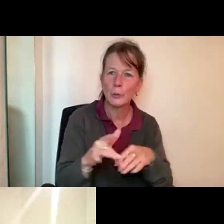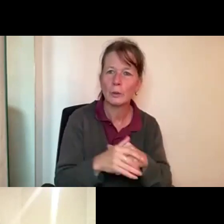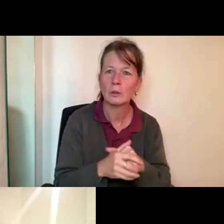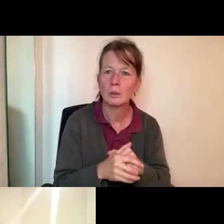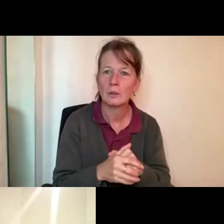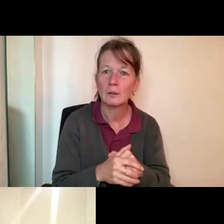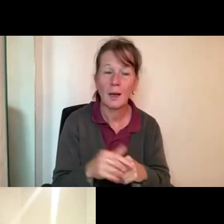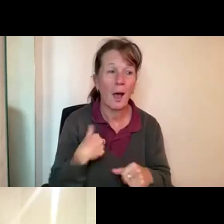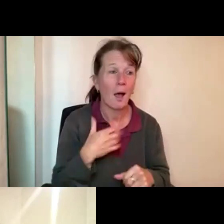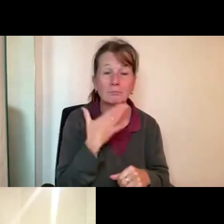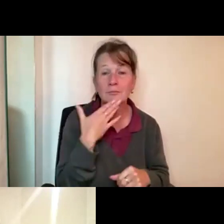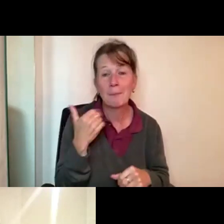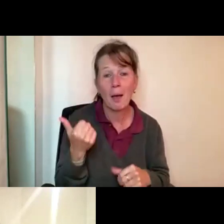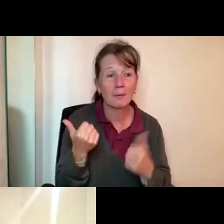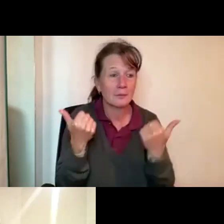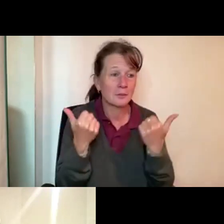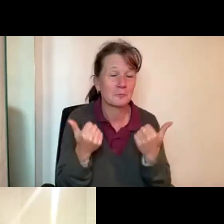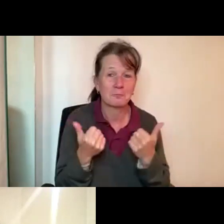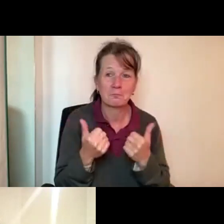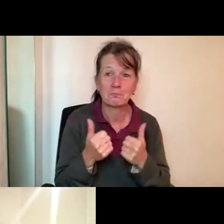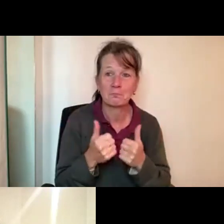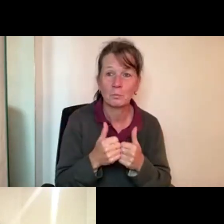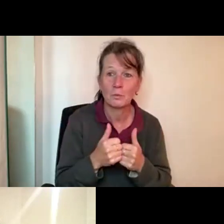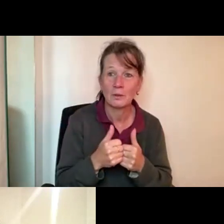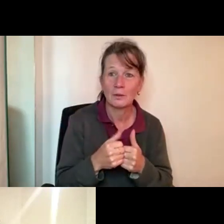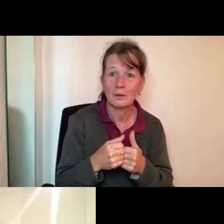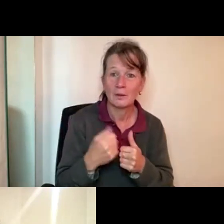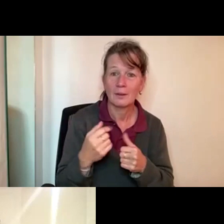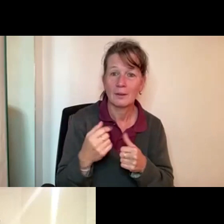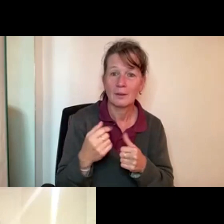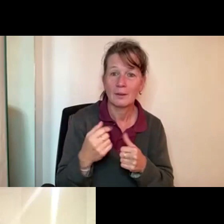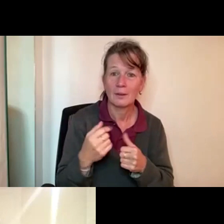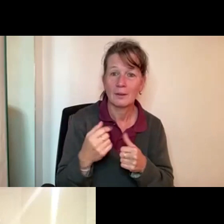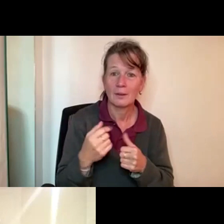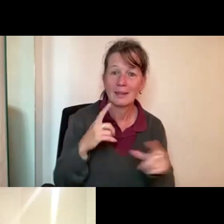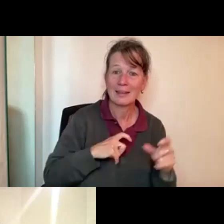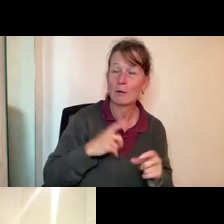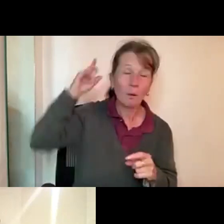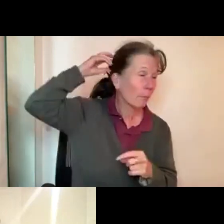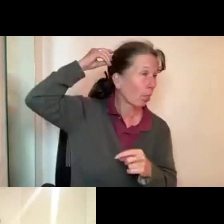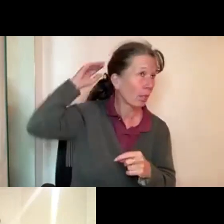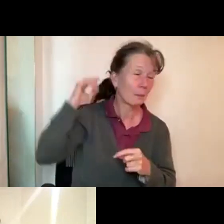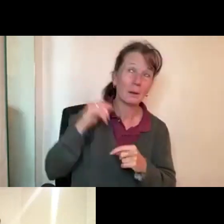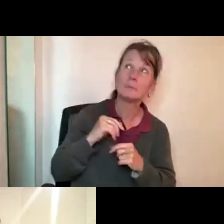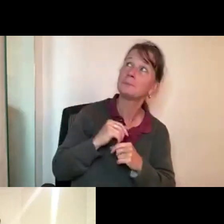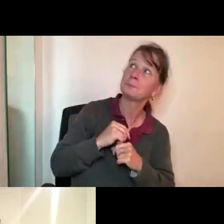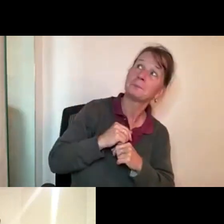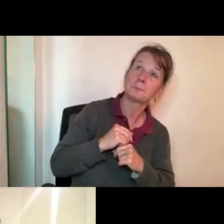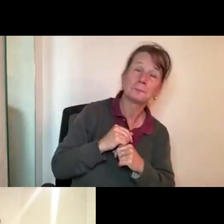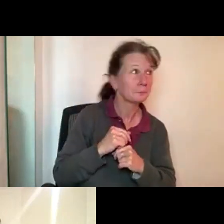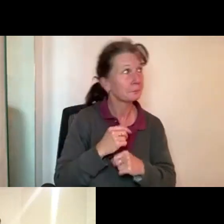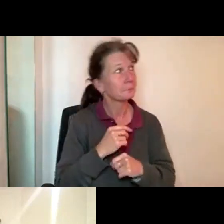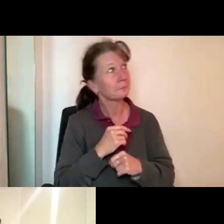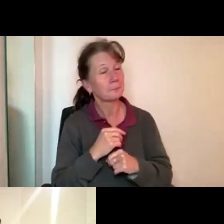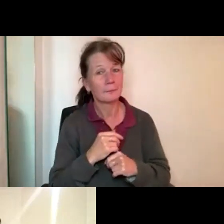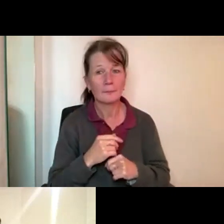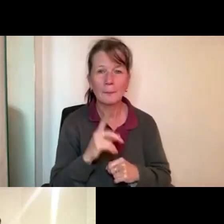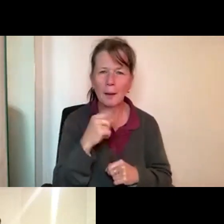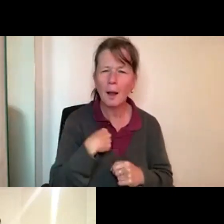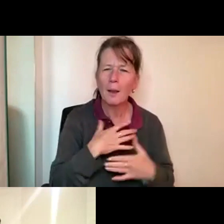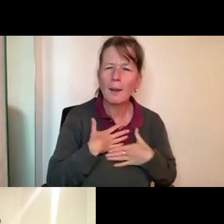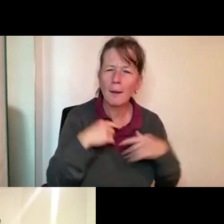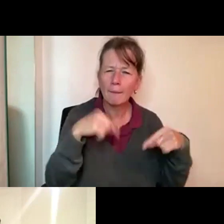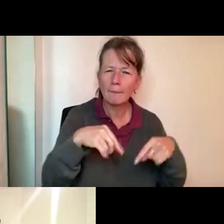really didn't mind Caroline Sampson playing with my hair and things like that. And also, what I loved about this that